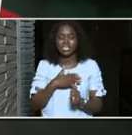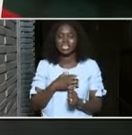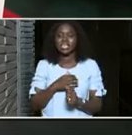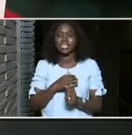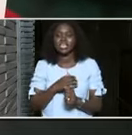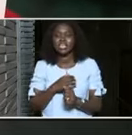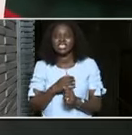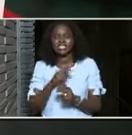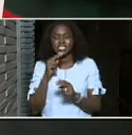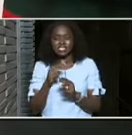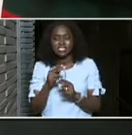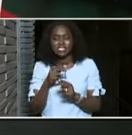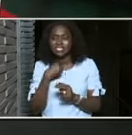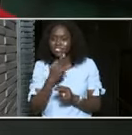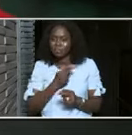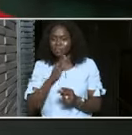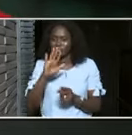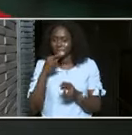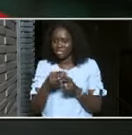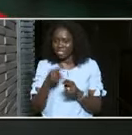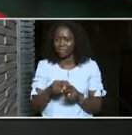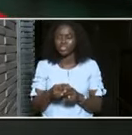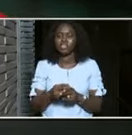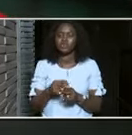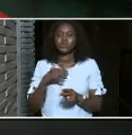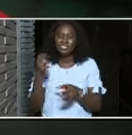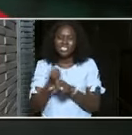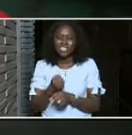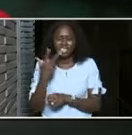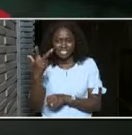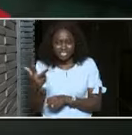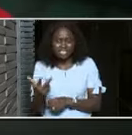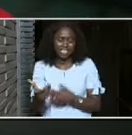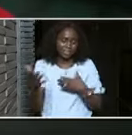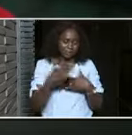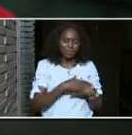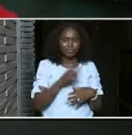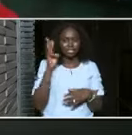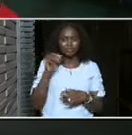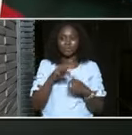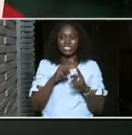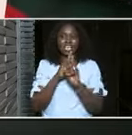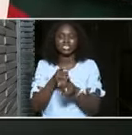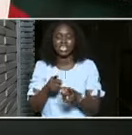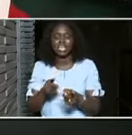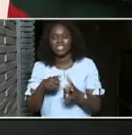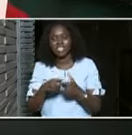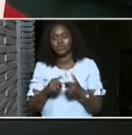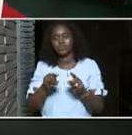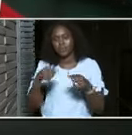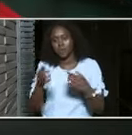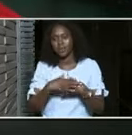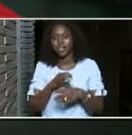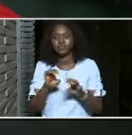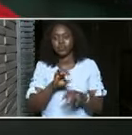short. And we'll take about three. Come back to him so that they're not too much. When he has answered, we'll then go back and do another